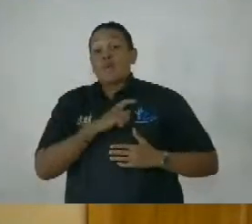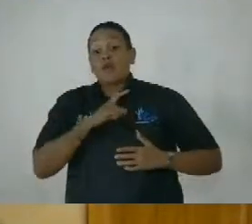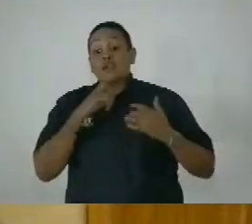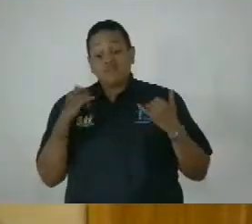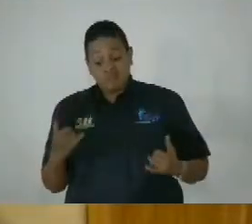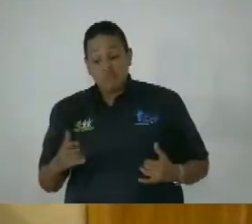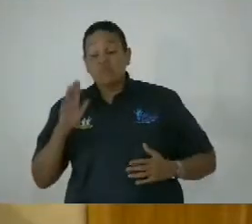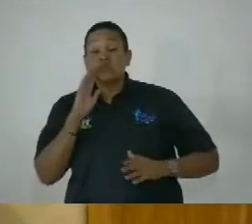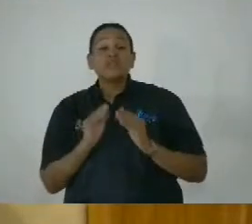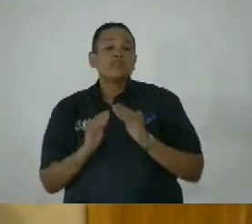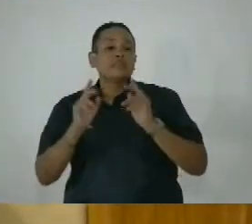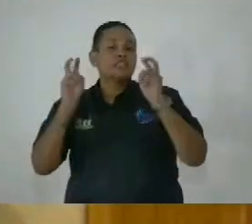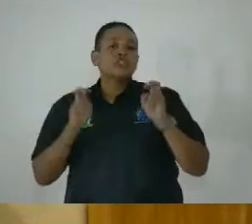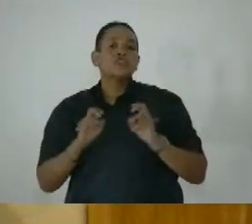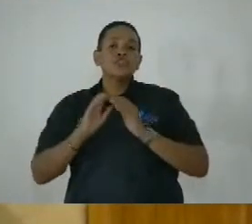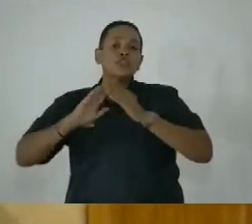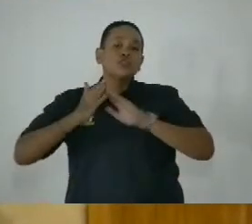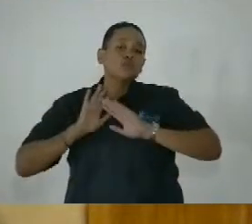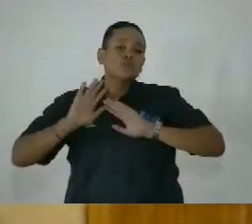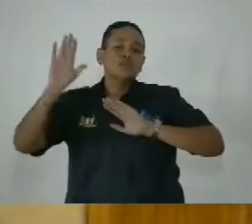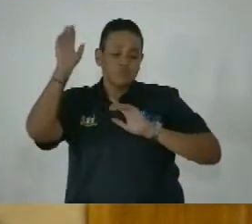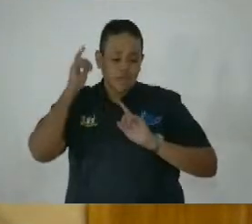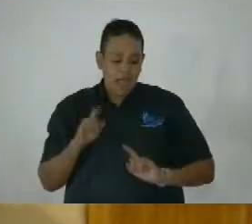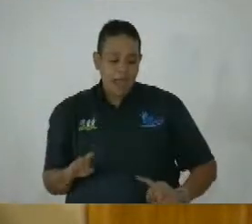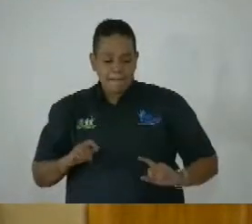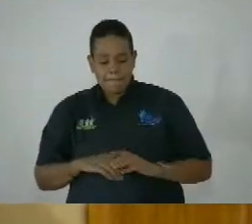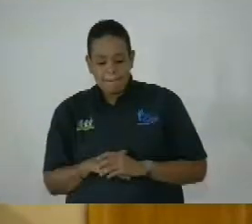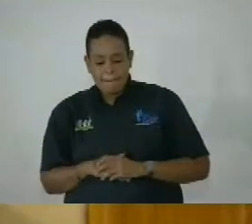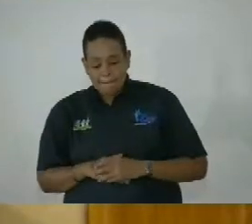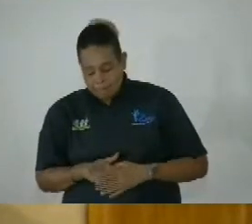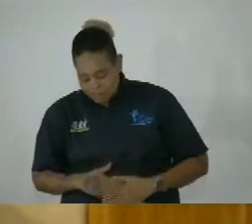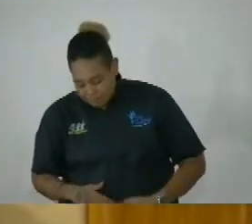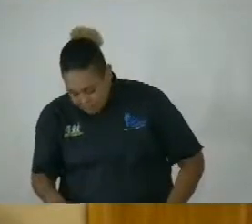correct the issues in the community.